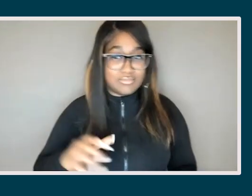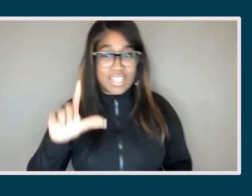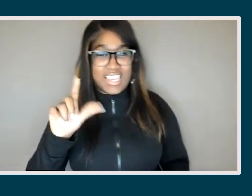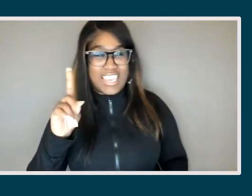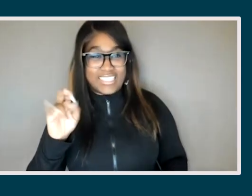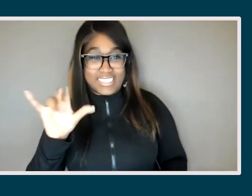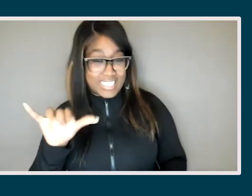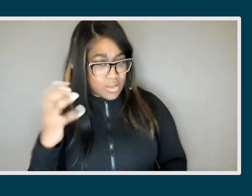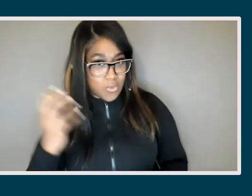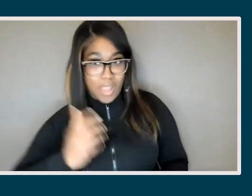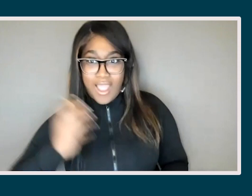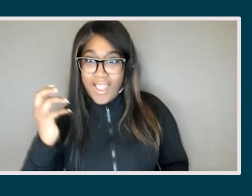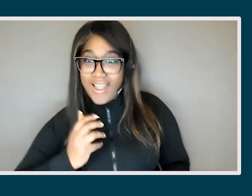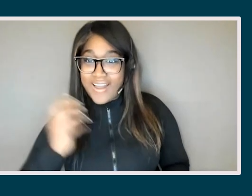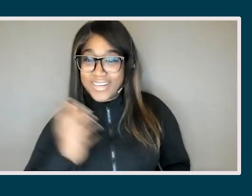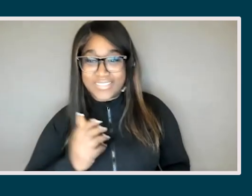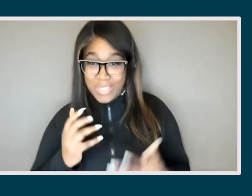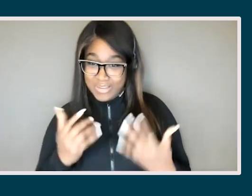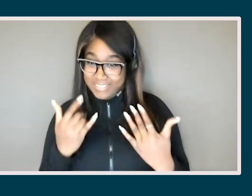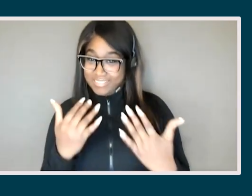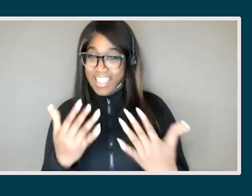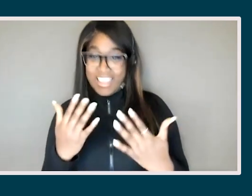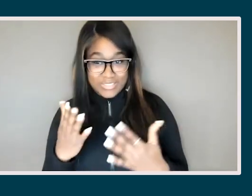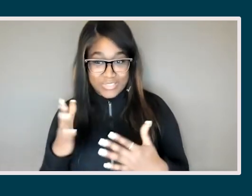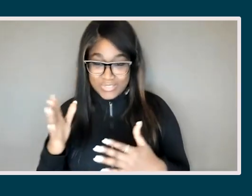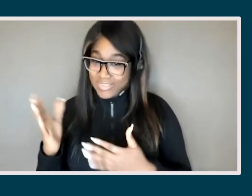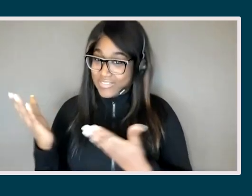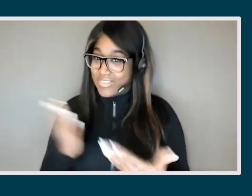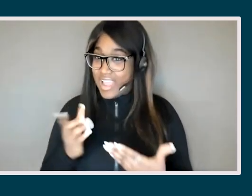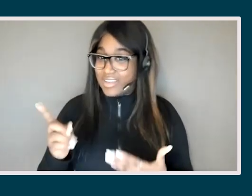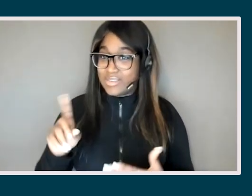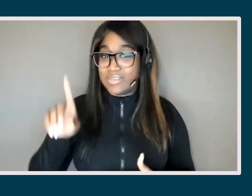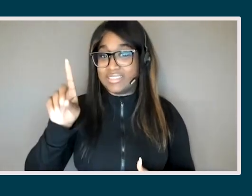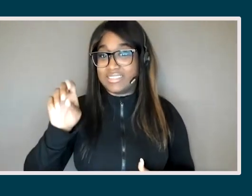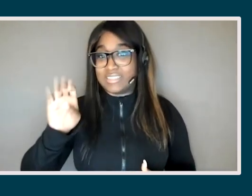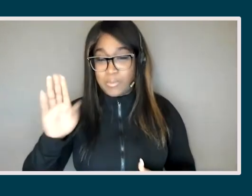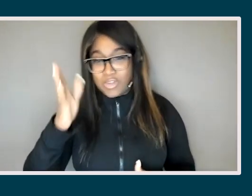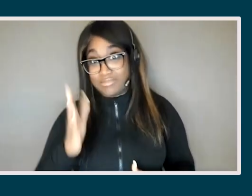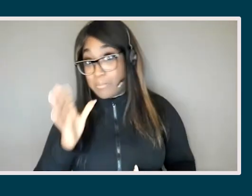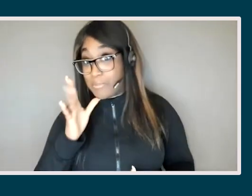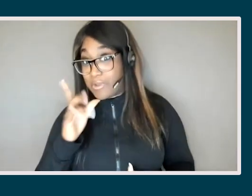Hesitating to invite you right up now, Deborah /mom, because also one of 6 children. But